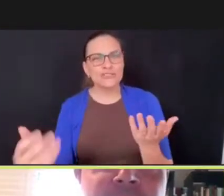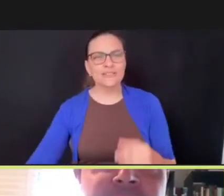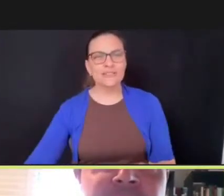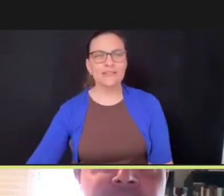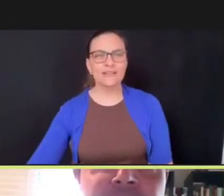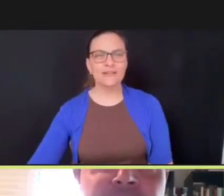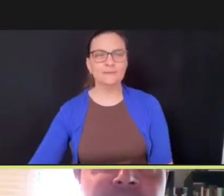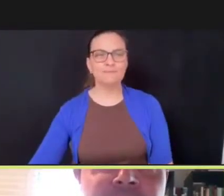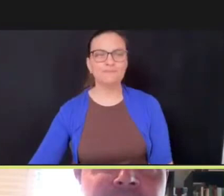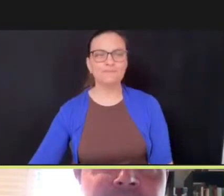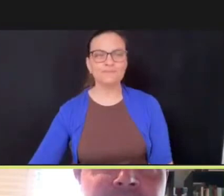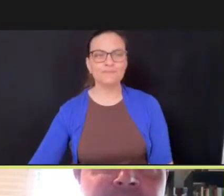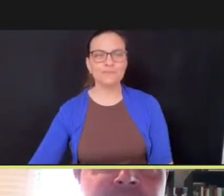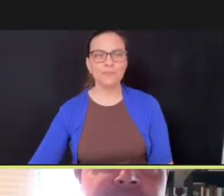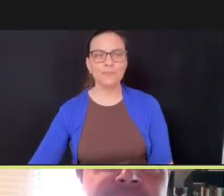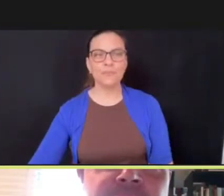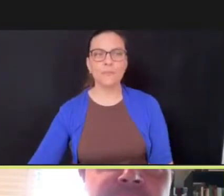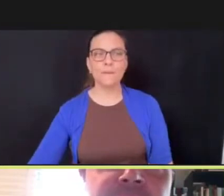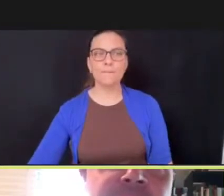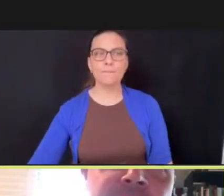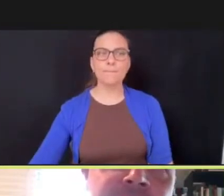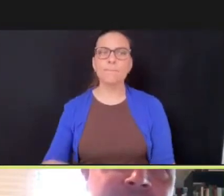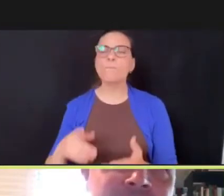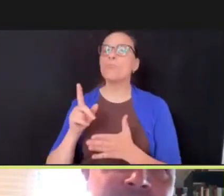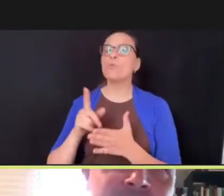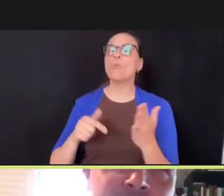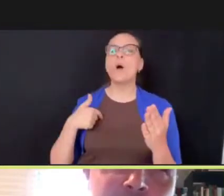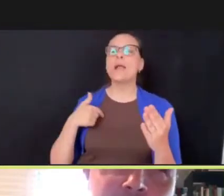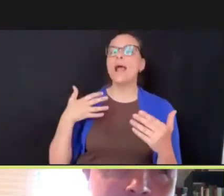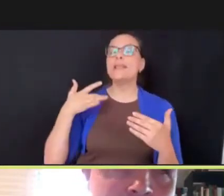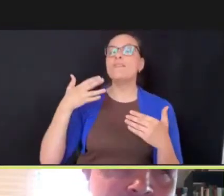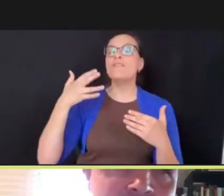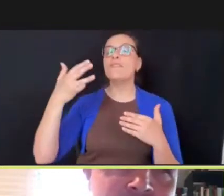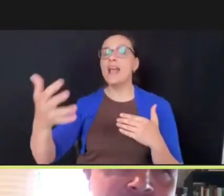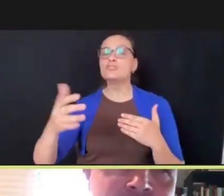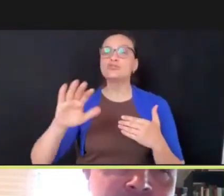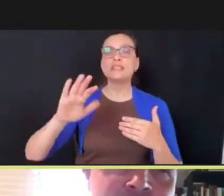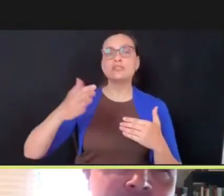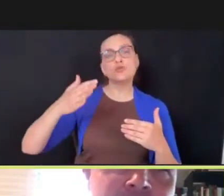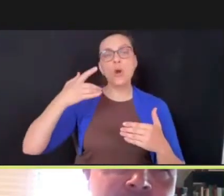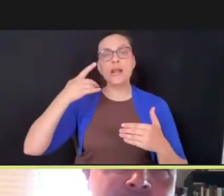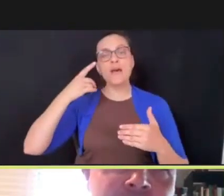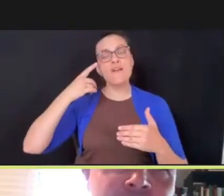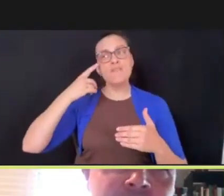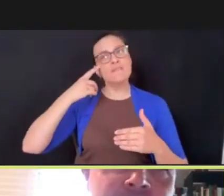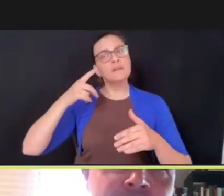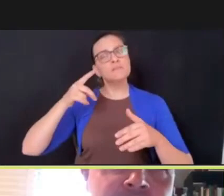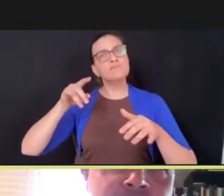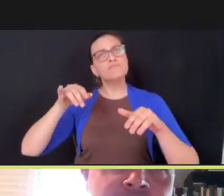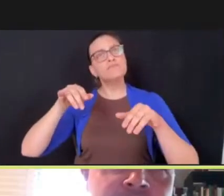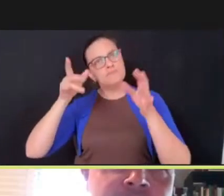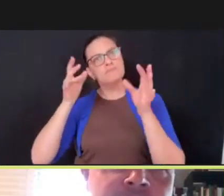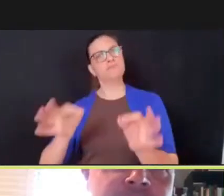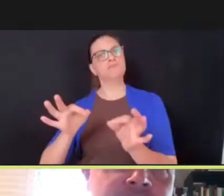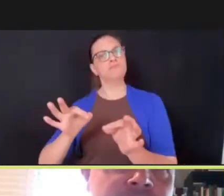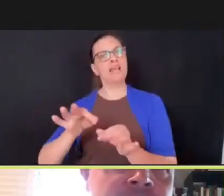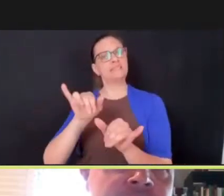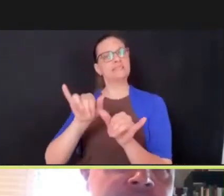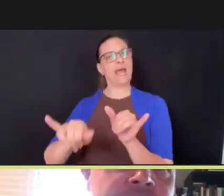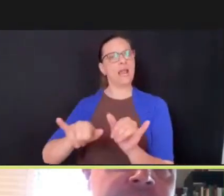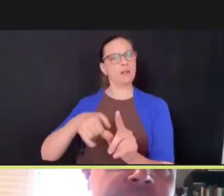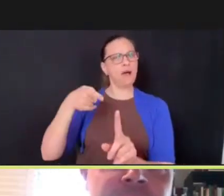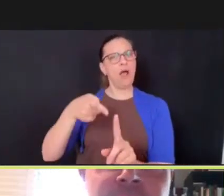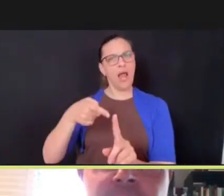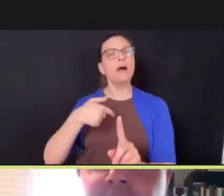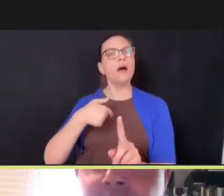What I eventually sort of settled on is I would disclose, but disclose in